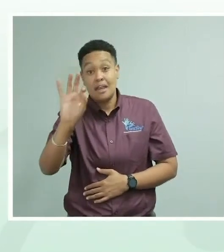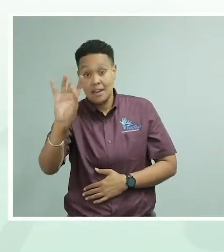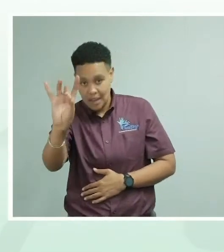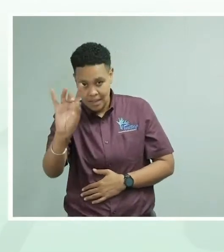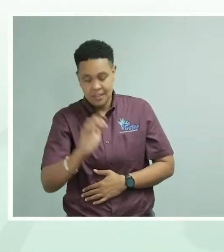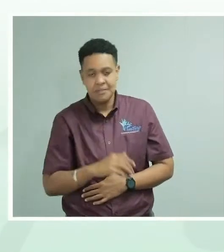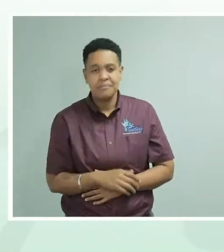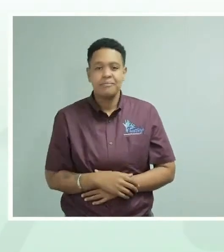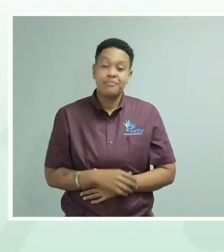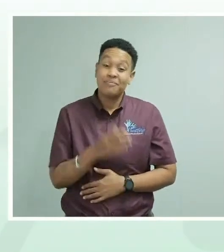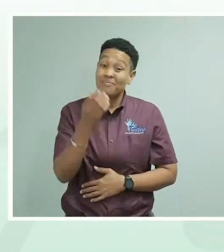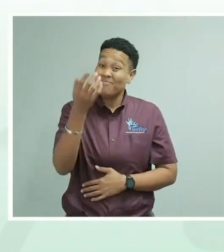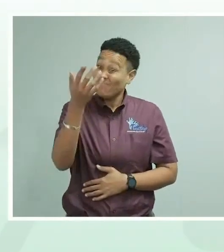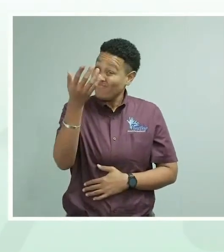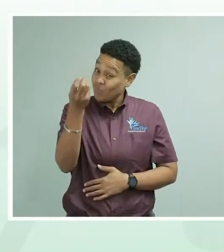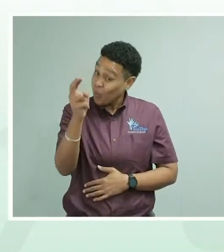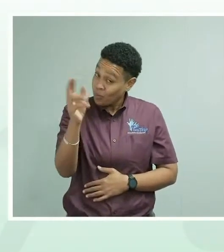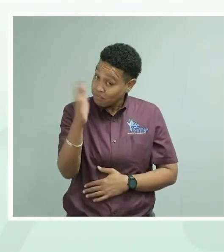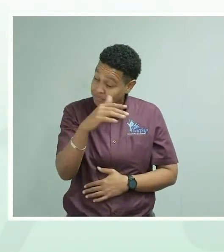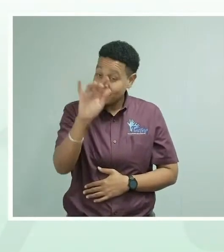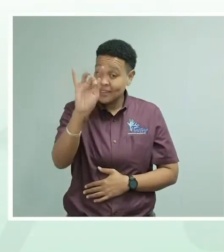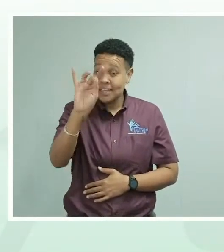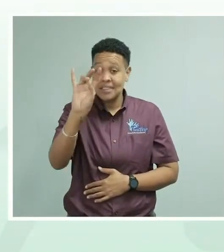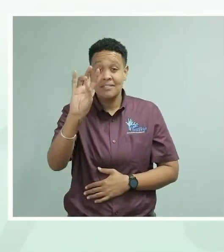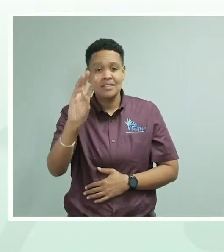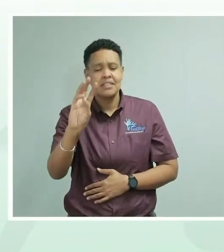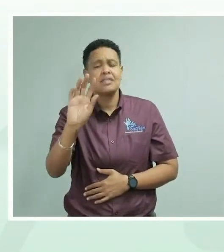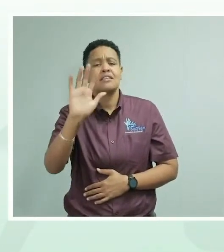876-542-5998 or